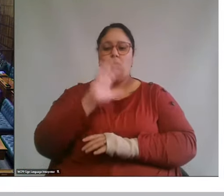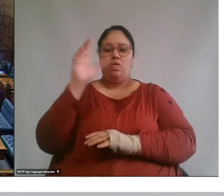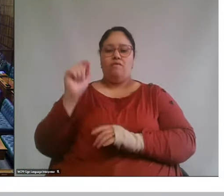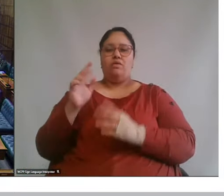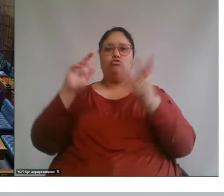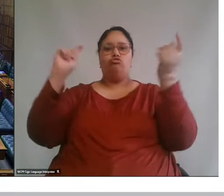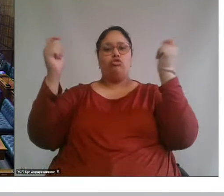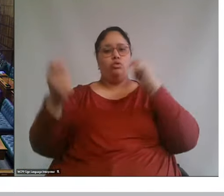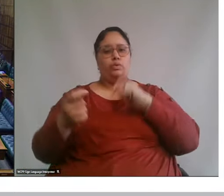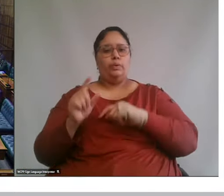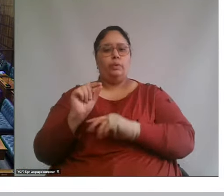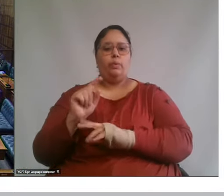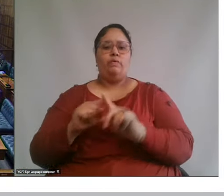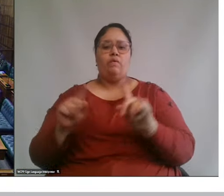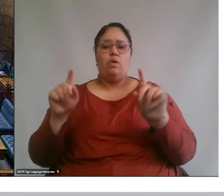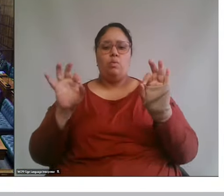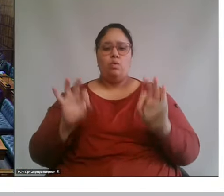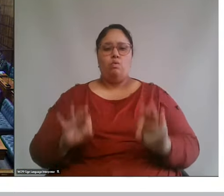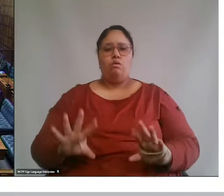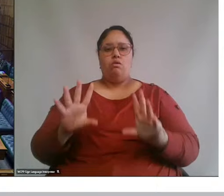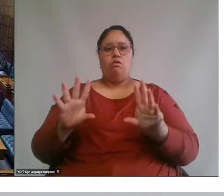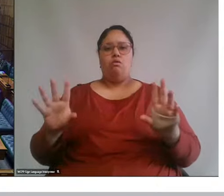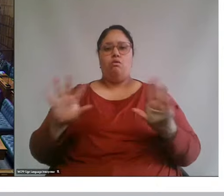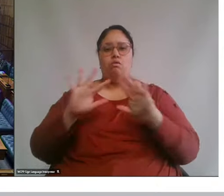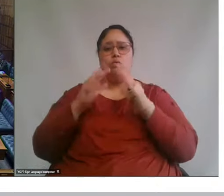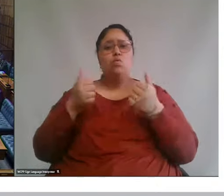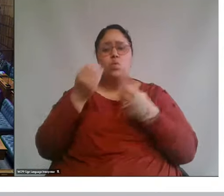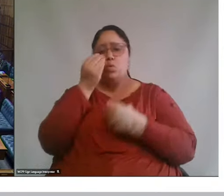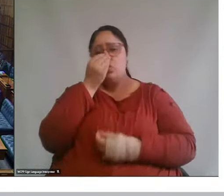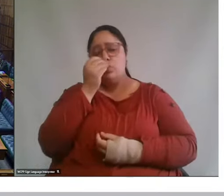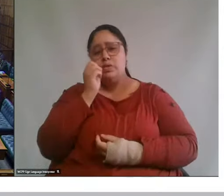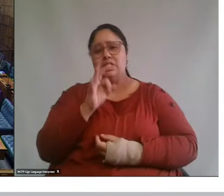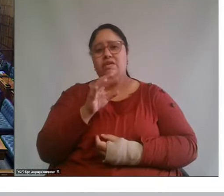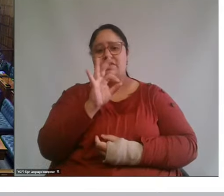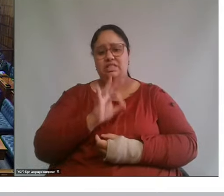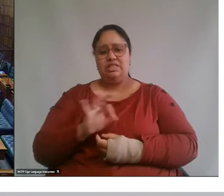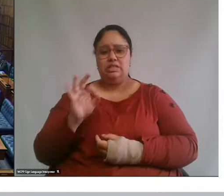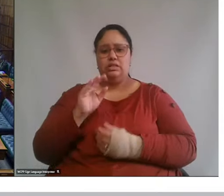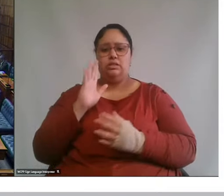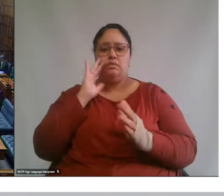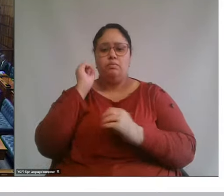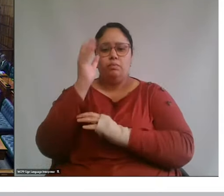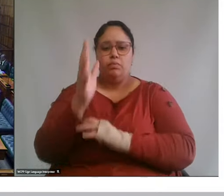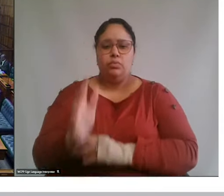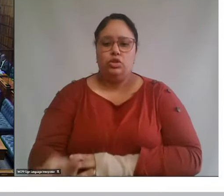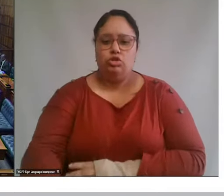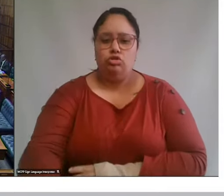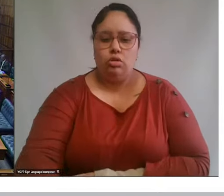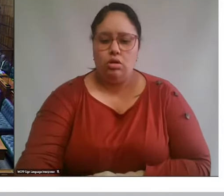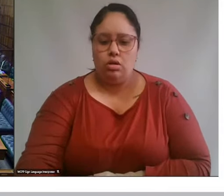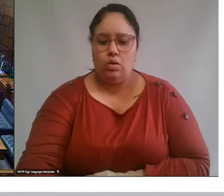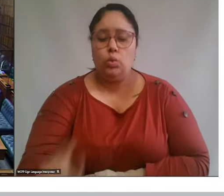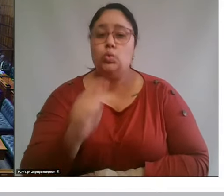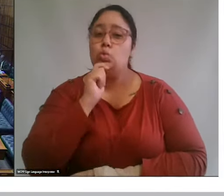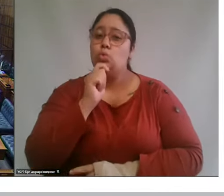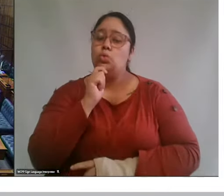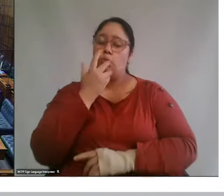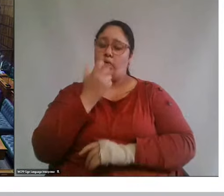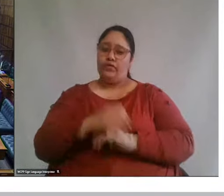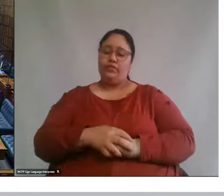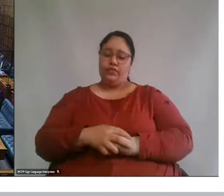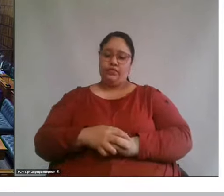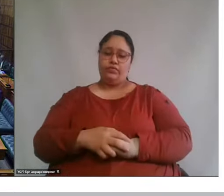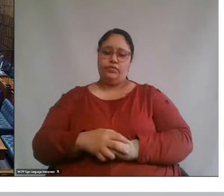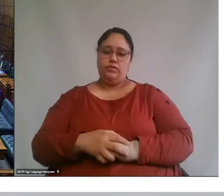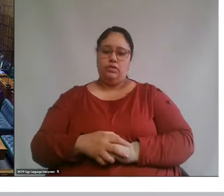tide probably in the continent which is good news if those predictions are are true uh